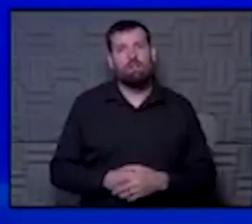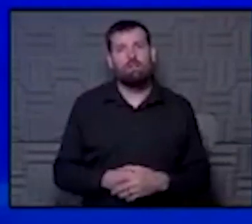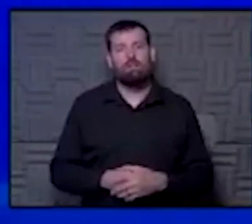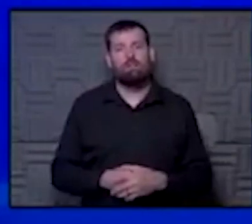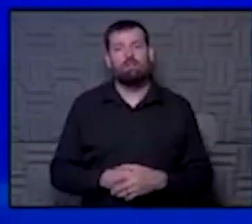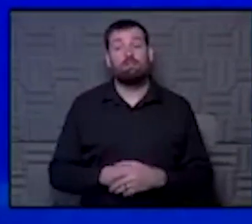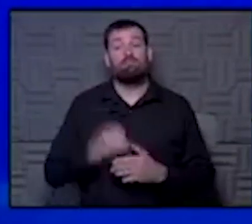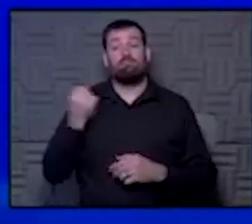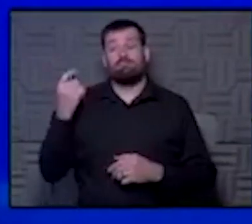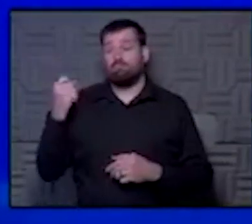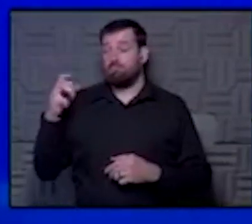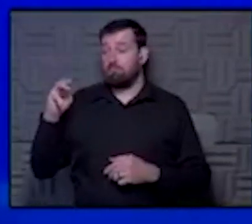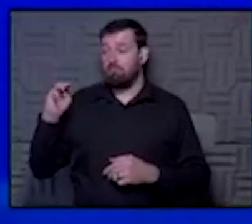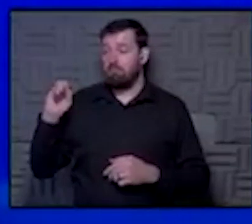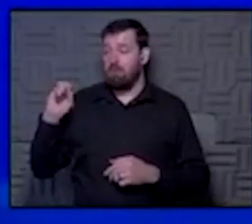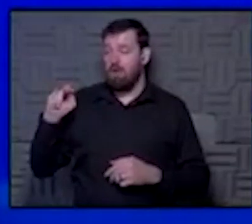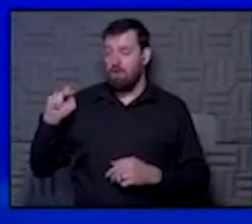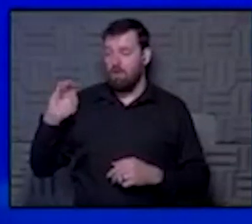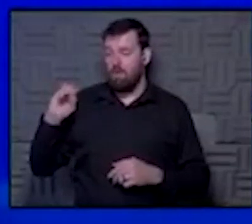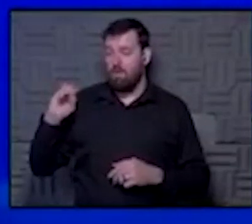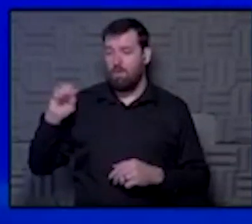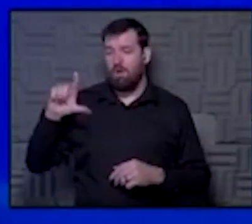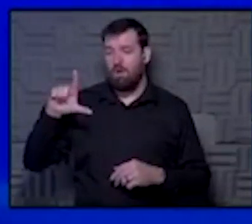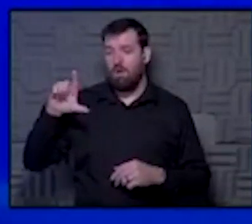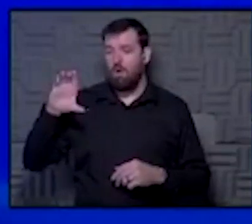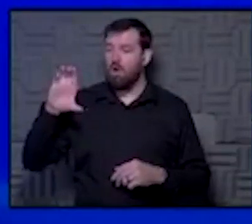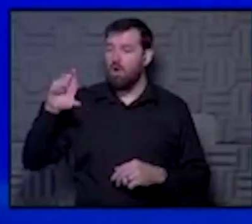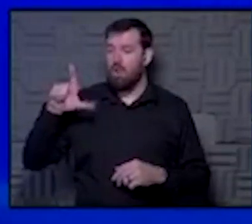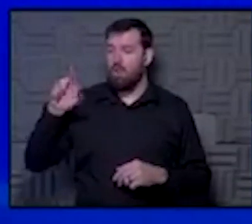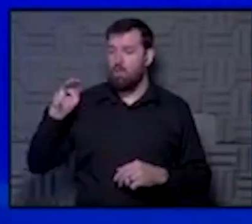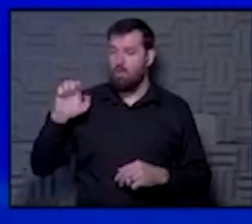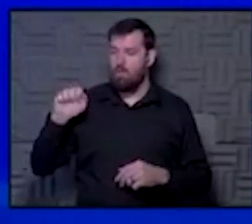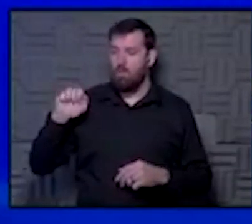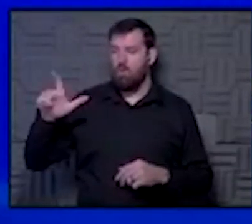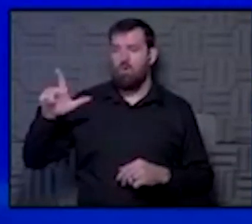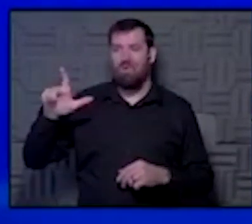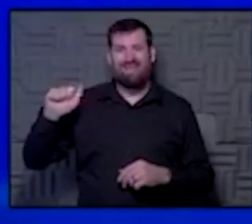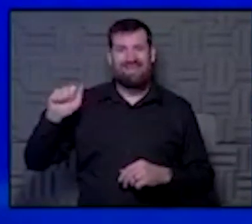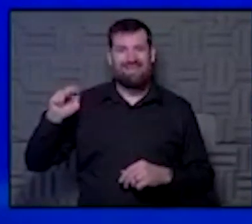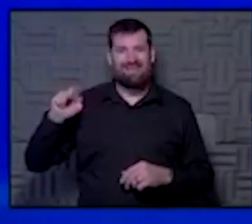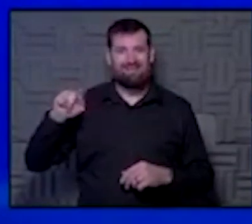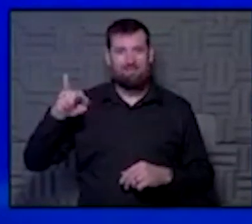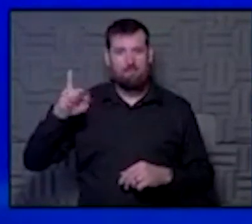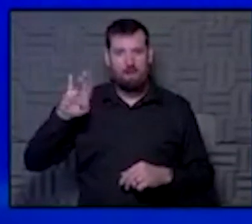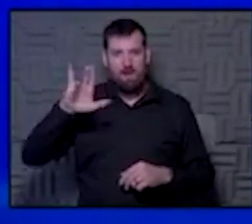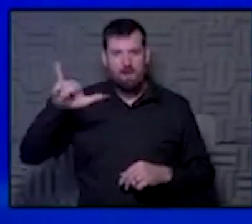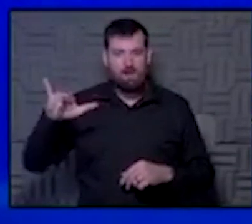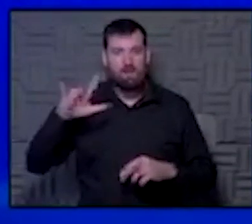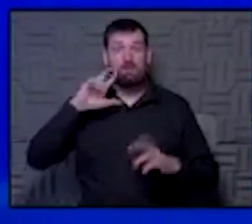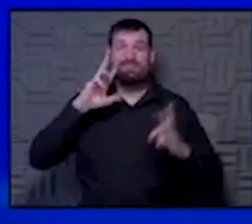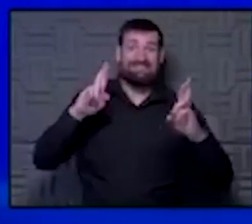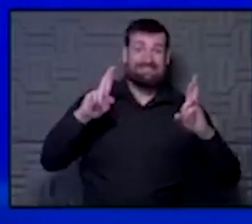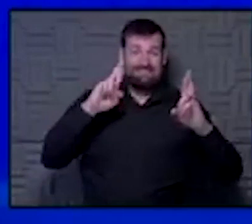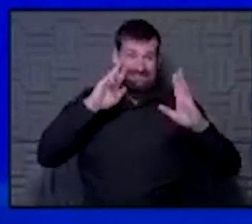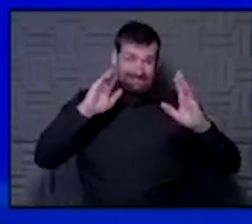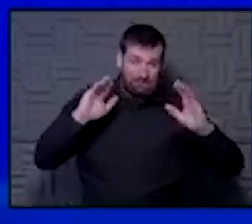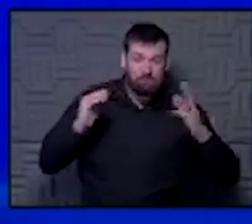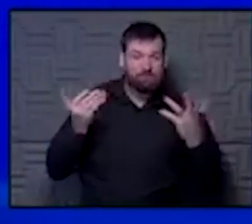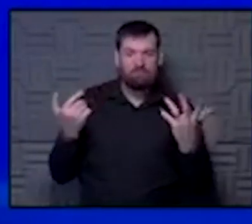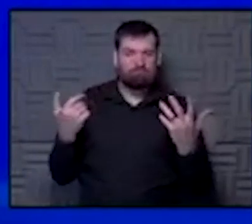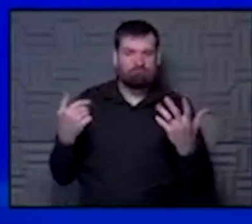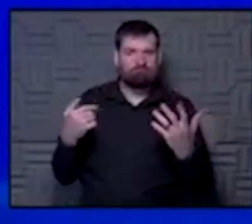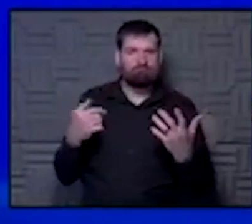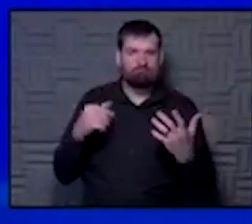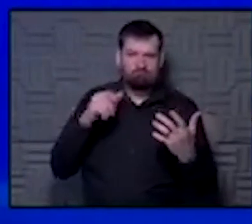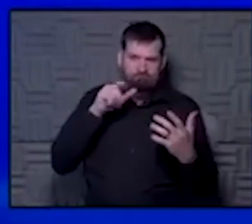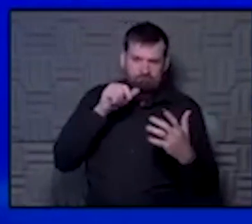that monoclonal antibody therapy, let's cross our fingers. Because if what we're hearing, that it's not hard to tell who